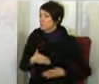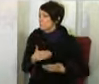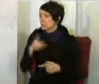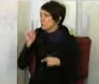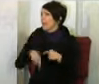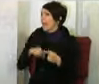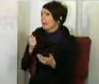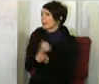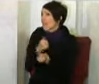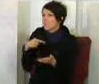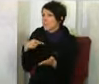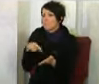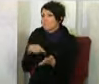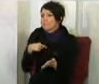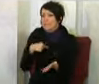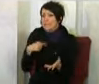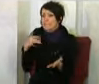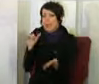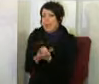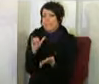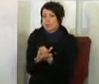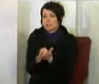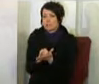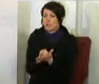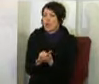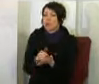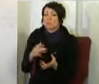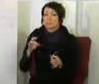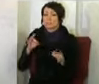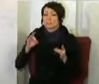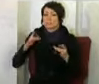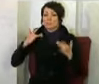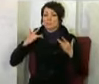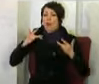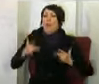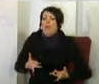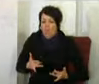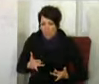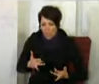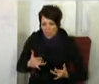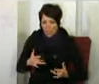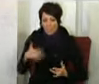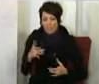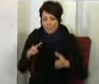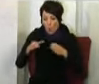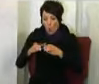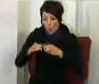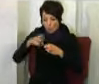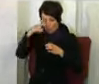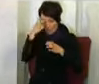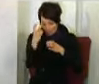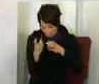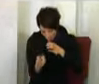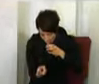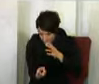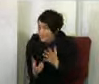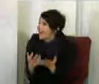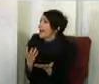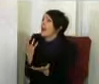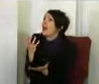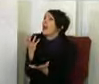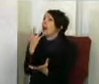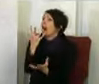me. I was at an all-time low in my life. I felt like I was in this deep hole and couldn't find my way out, and I just wanted